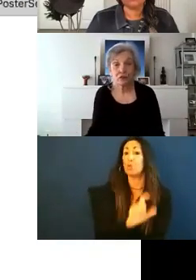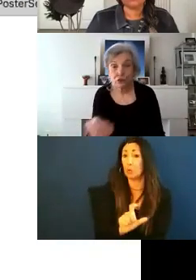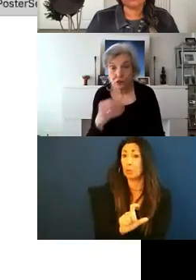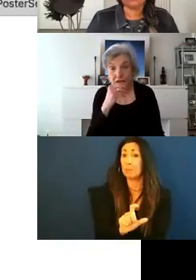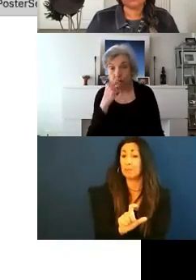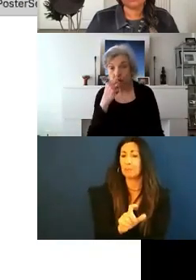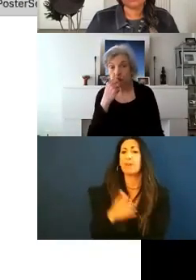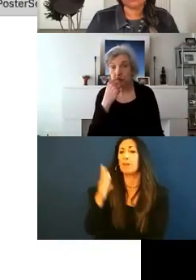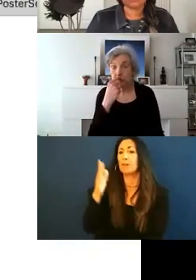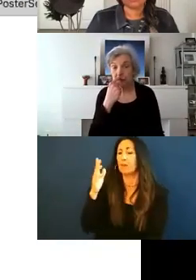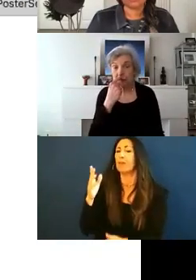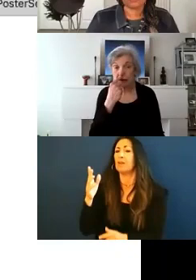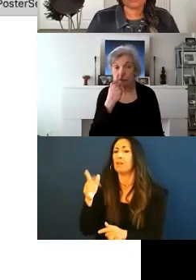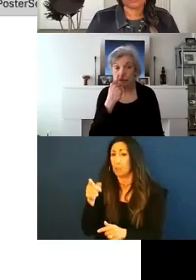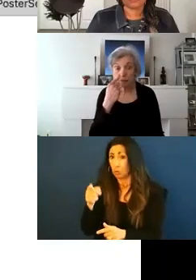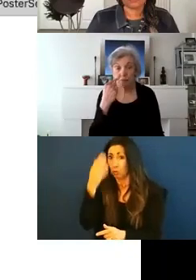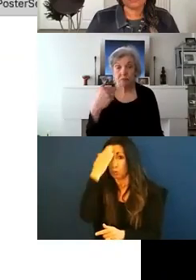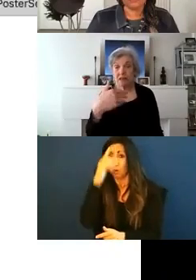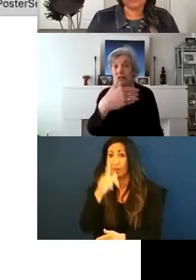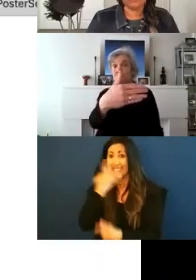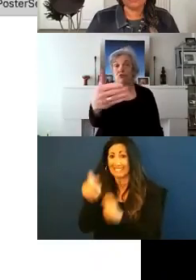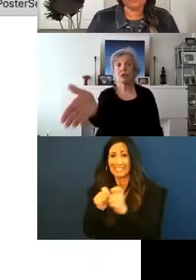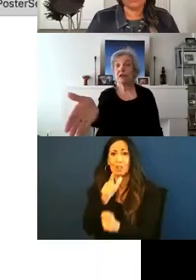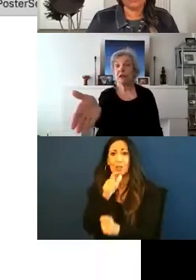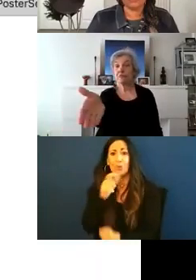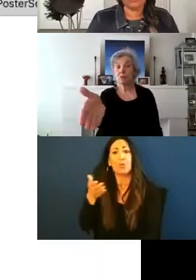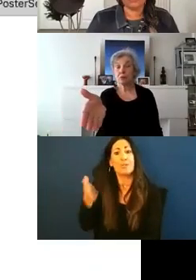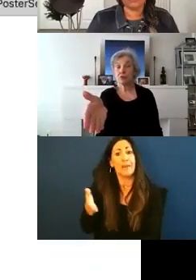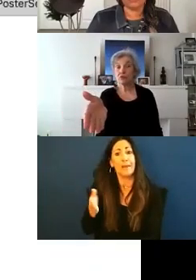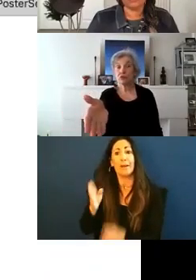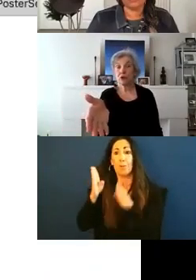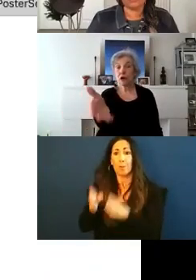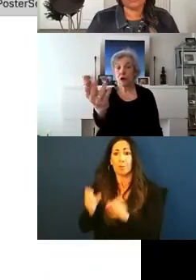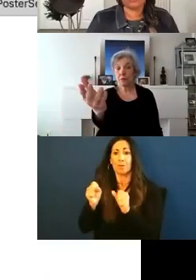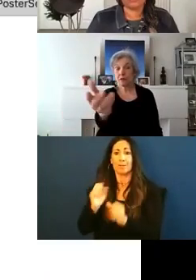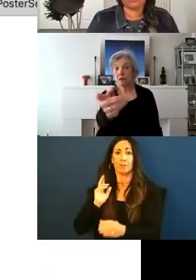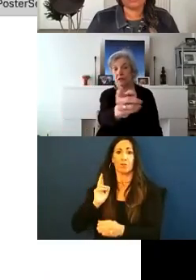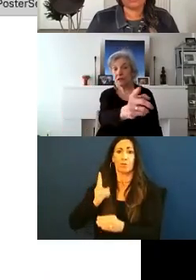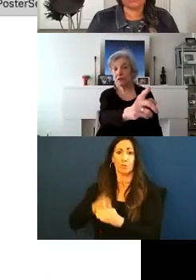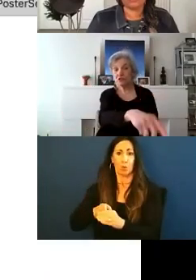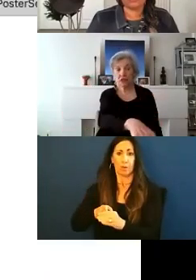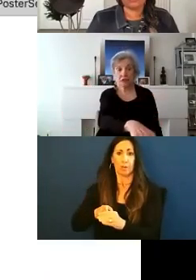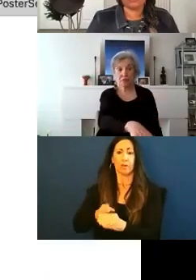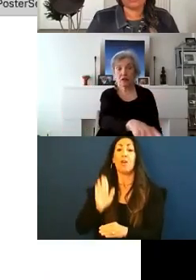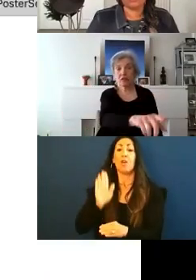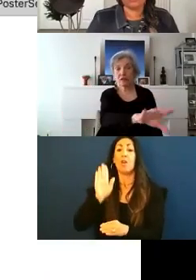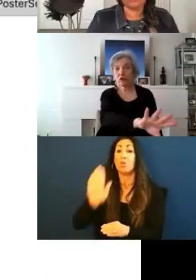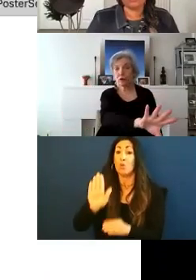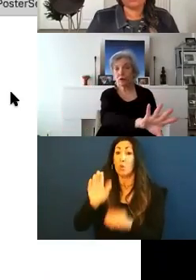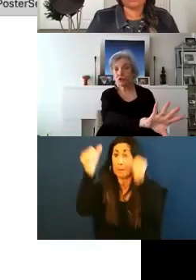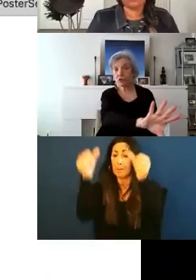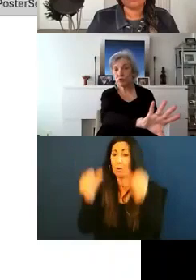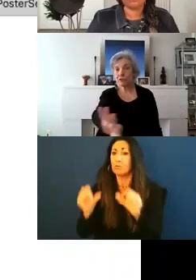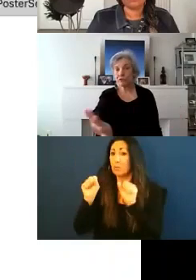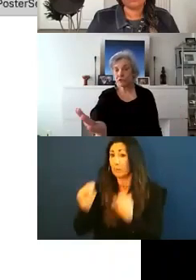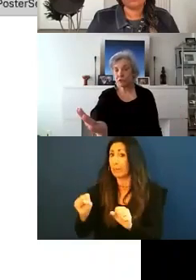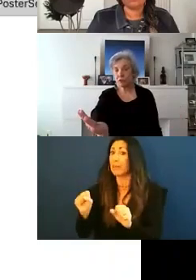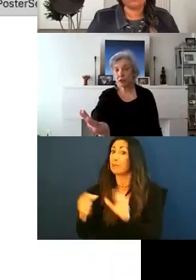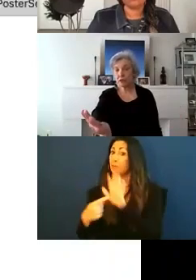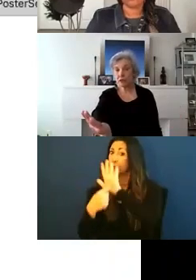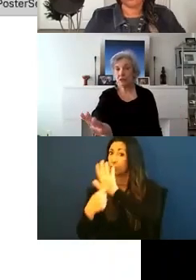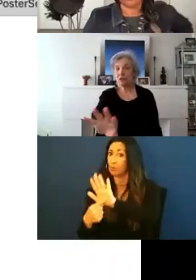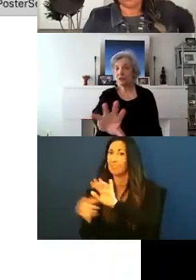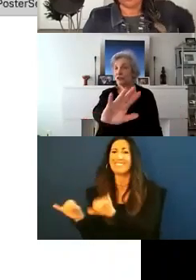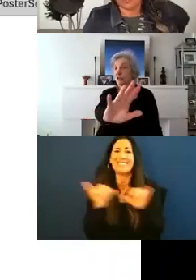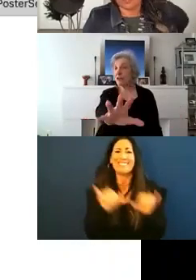exactly who's there. One person may come in and you can have your poster up in the same way that Laurie showed her finished